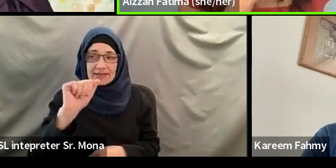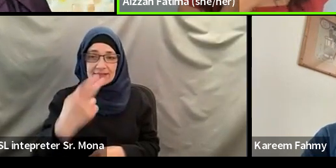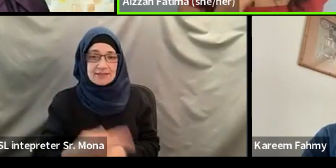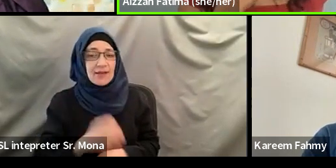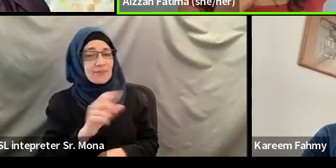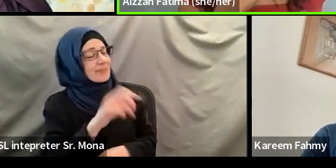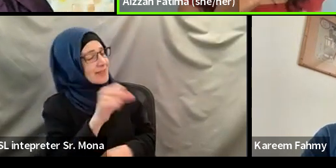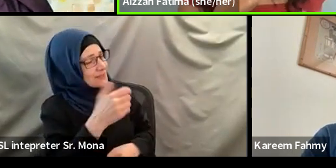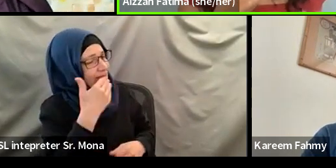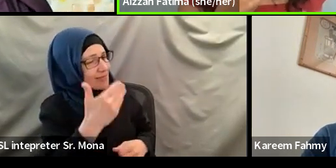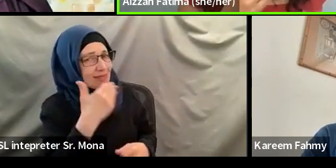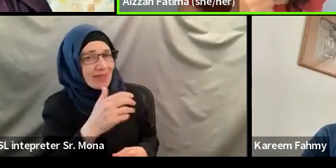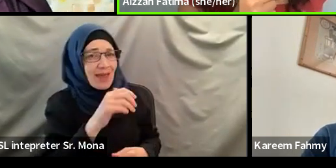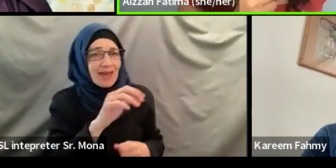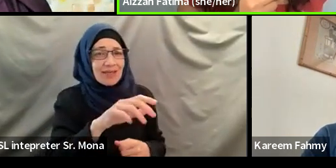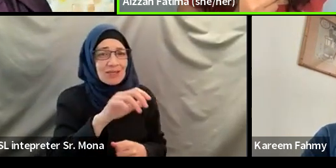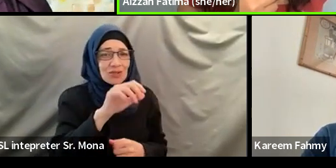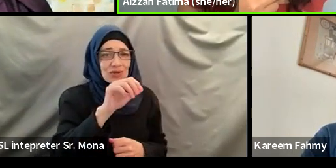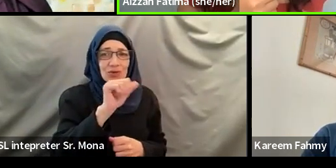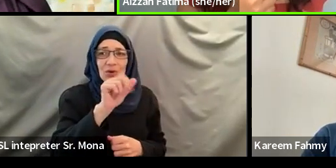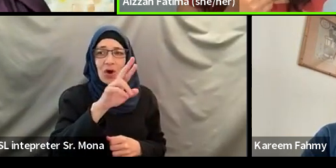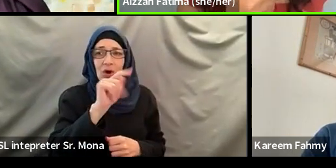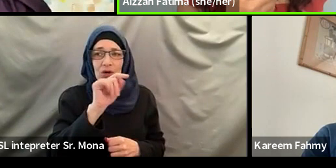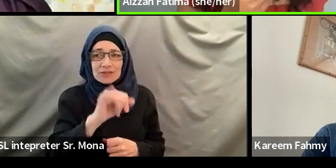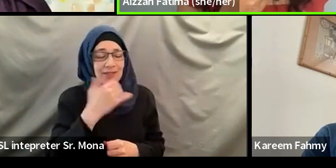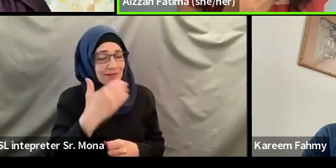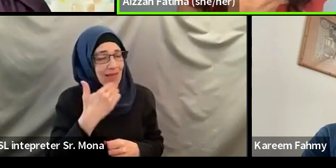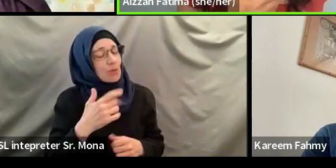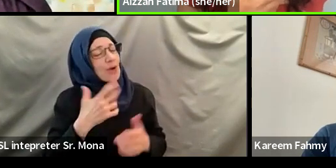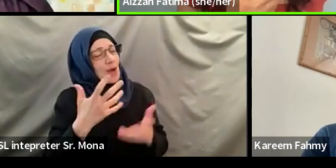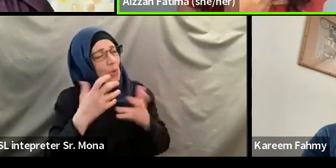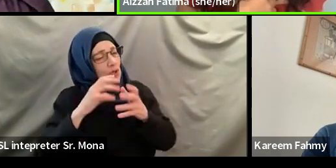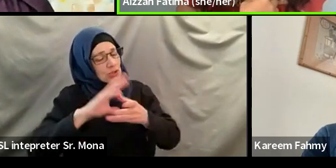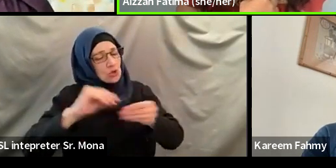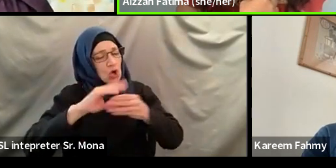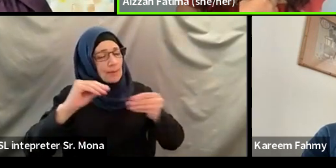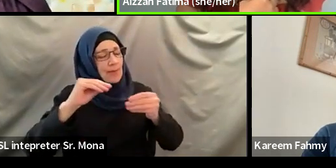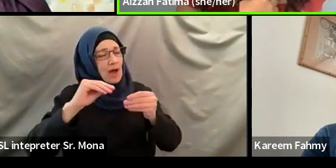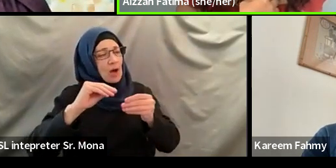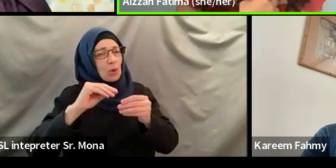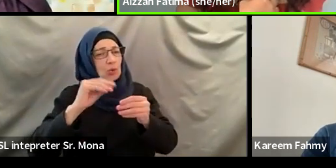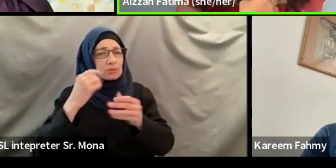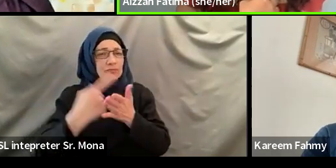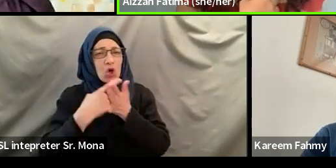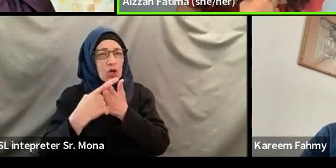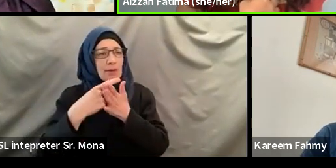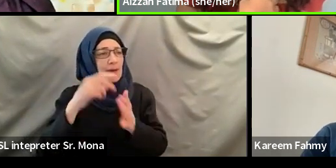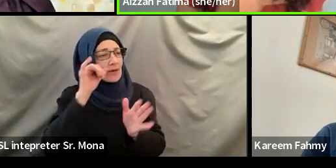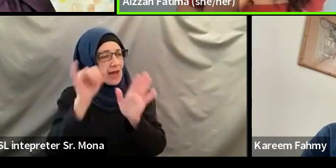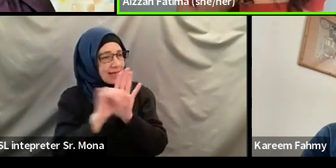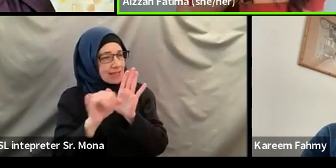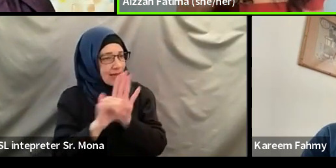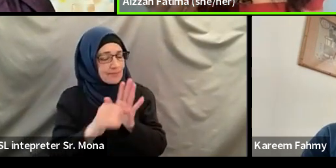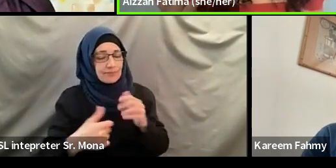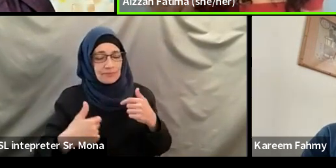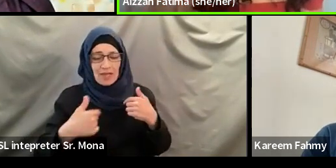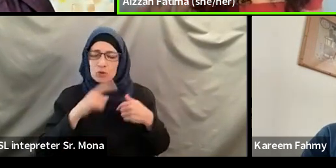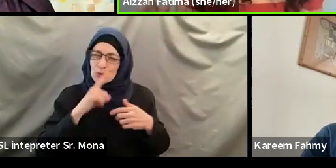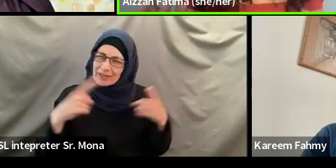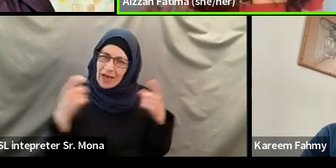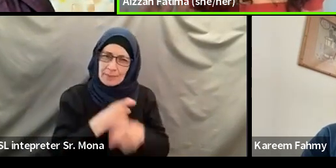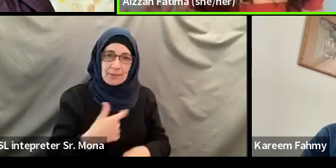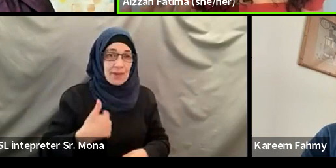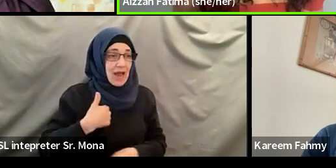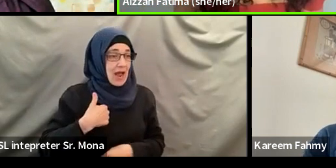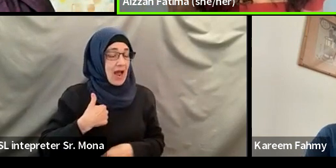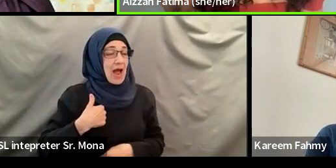just talk about a little bit about identity. It's so complex. Like I'm not racially Arab. I was born